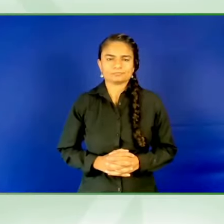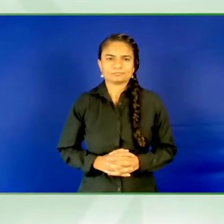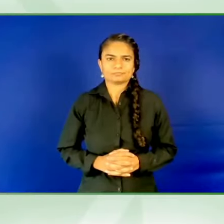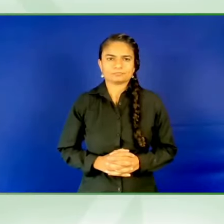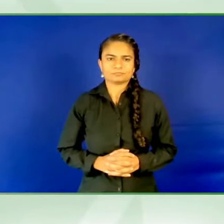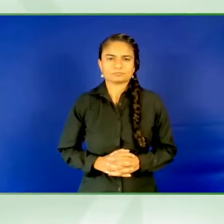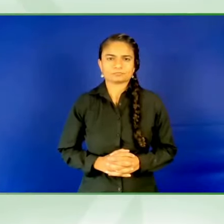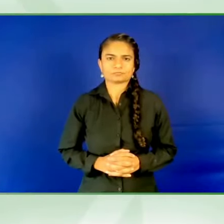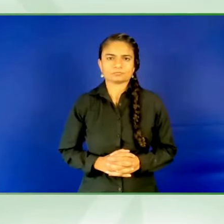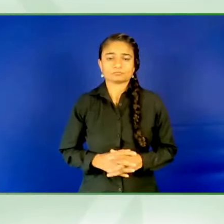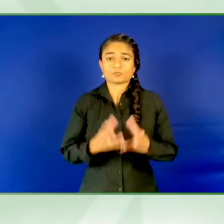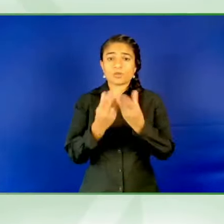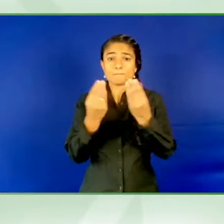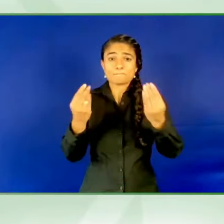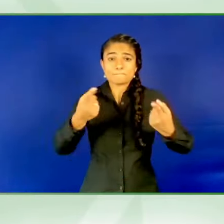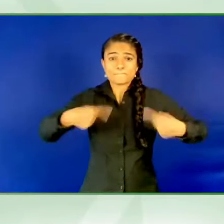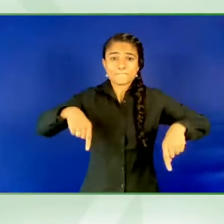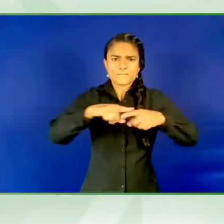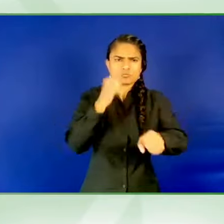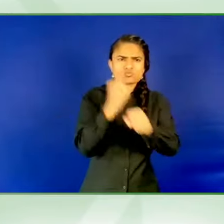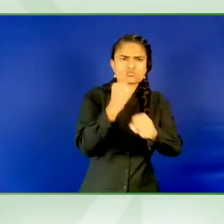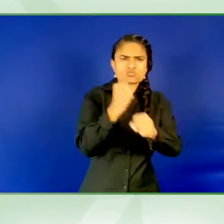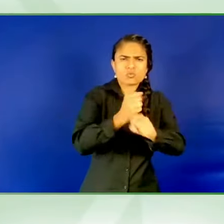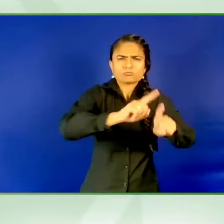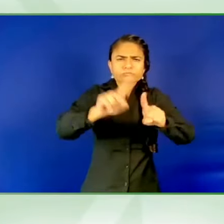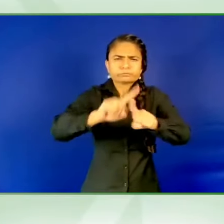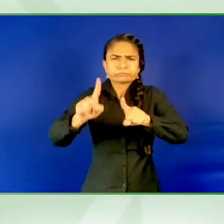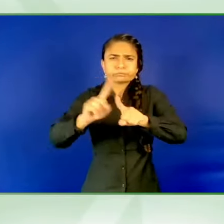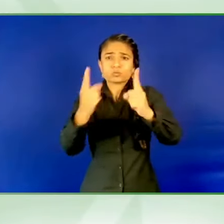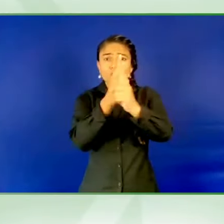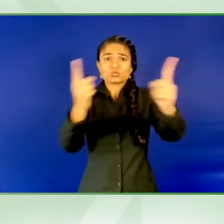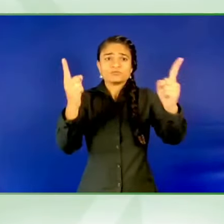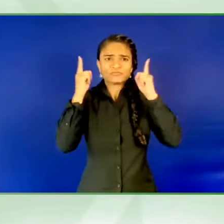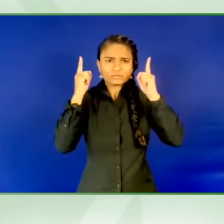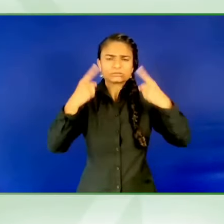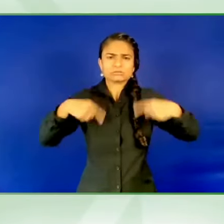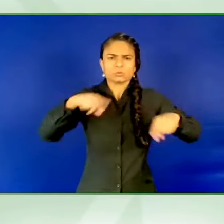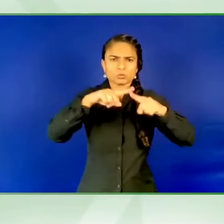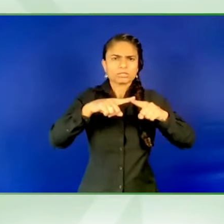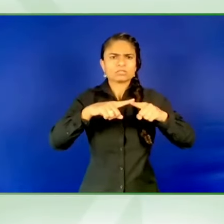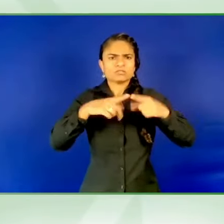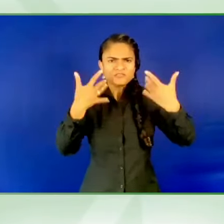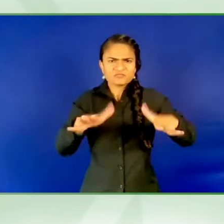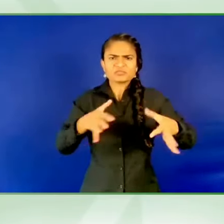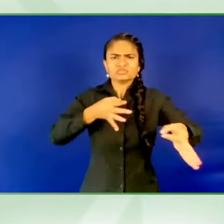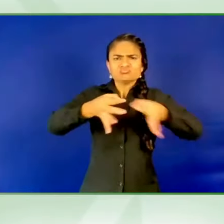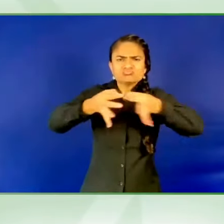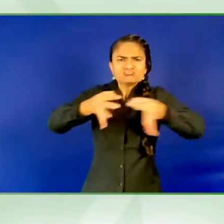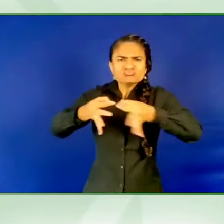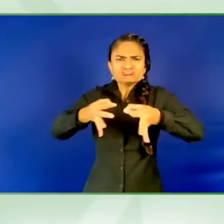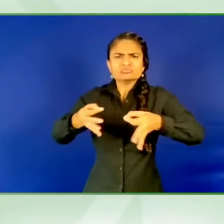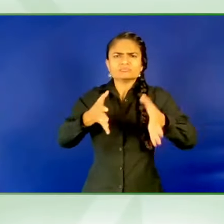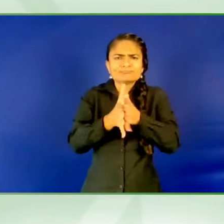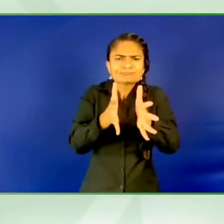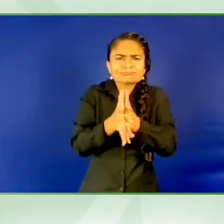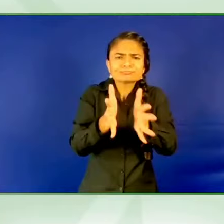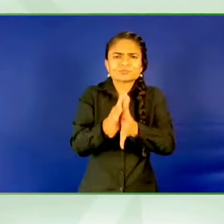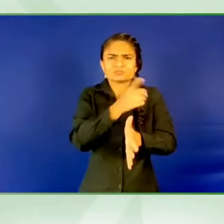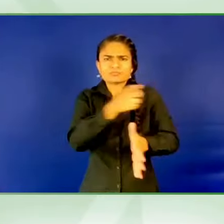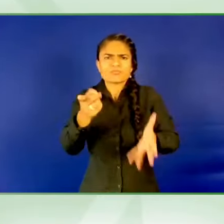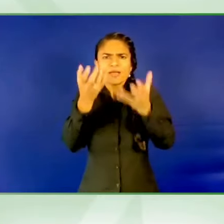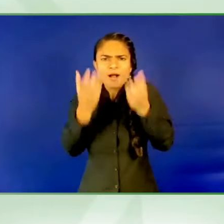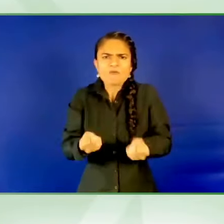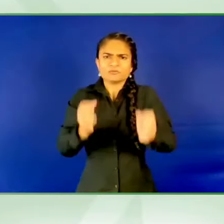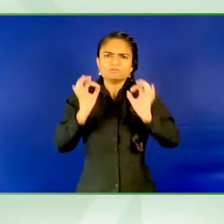as I mentioned, observatories, the Vera Rubin from the US, which obviously obviously here we also intertwine it with